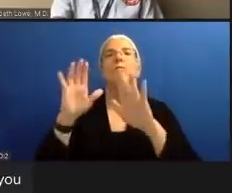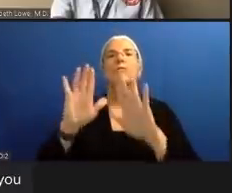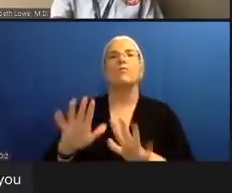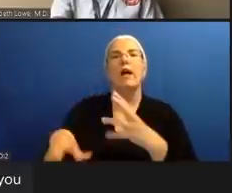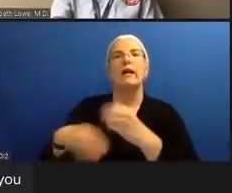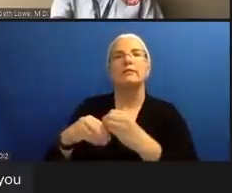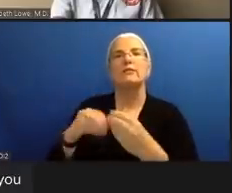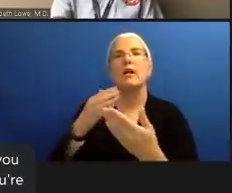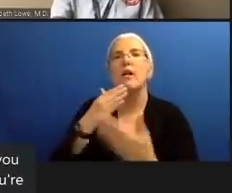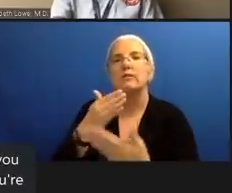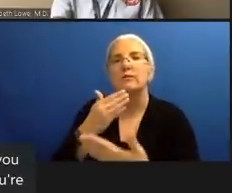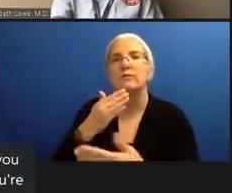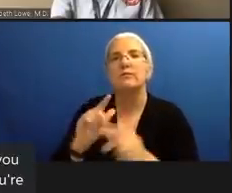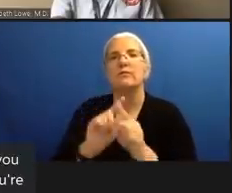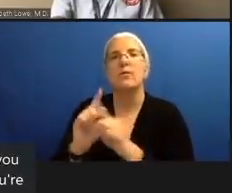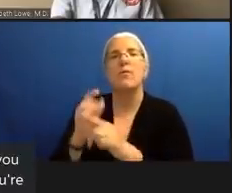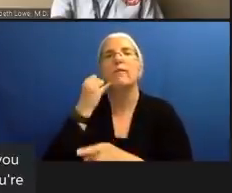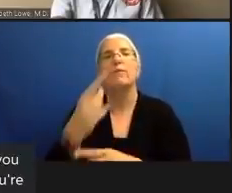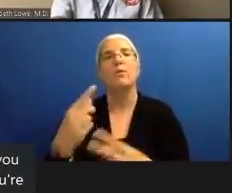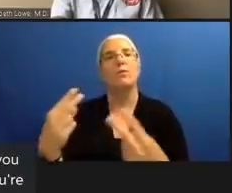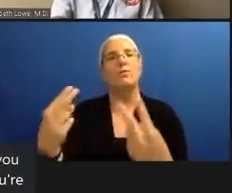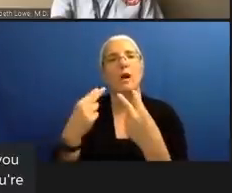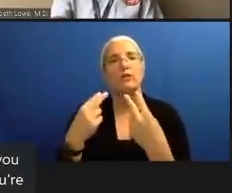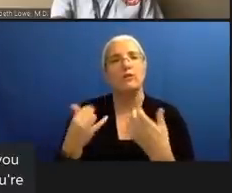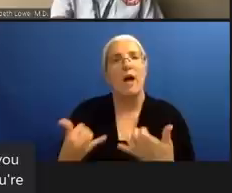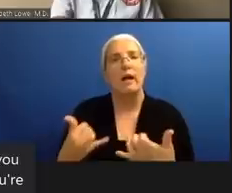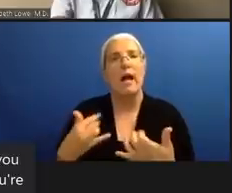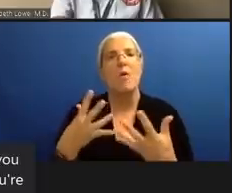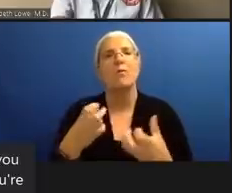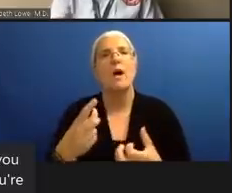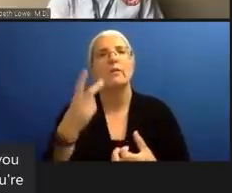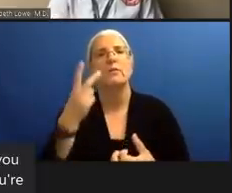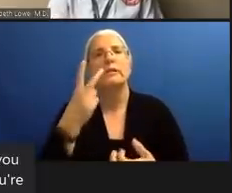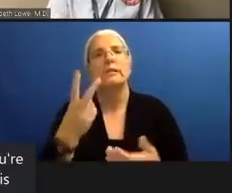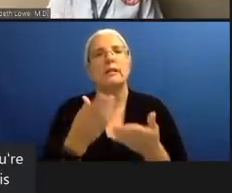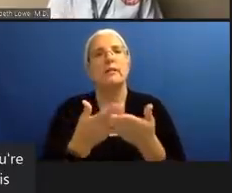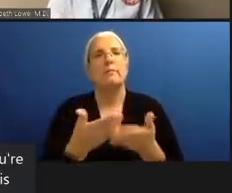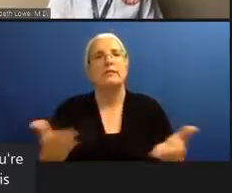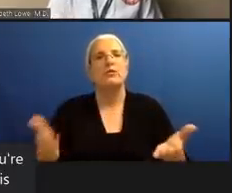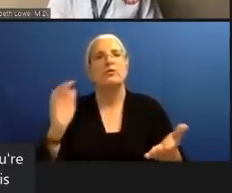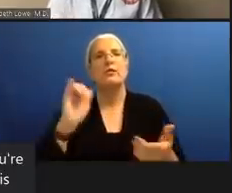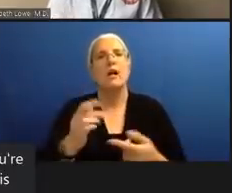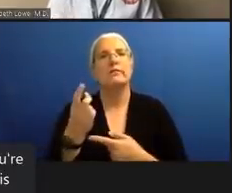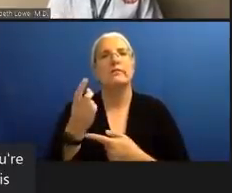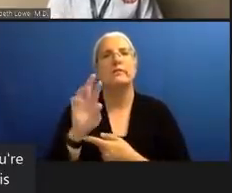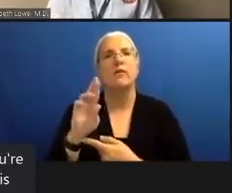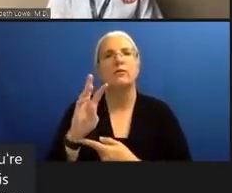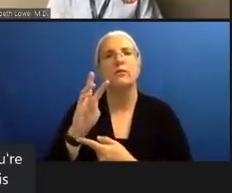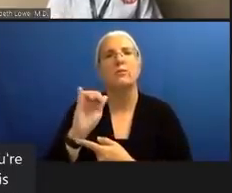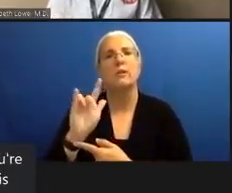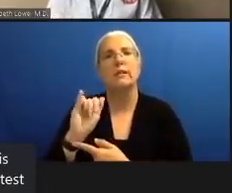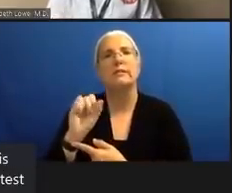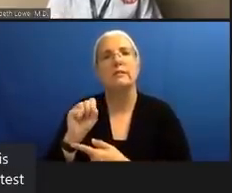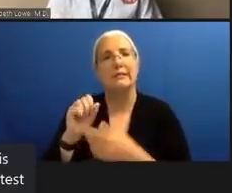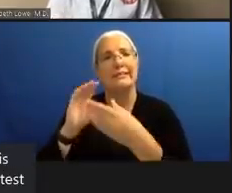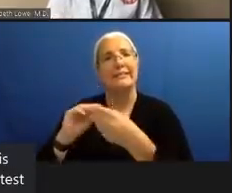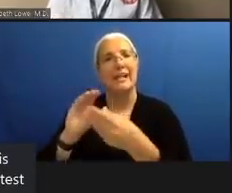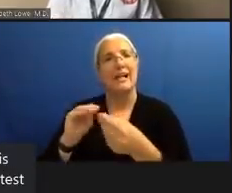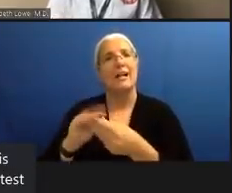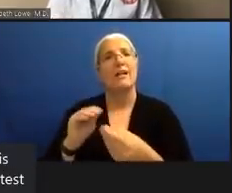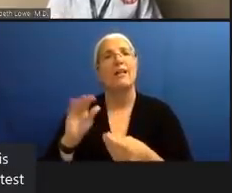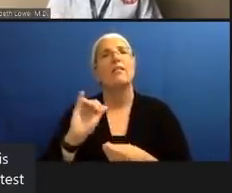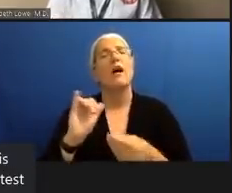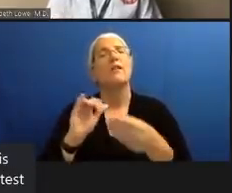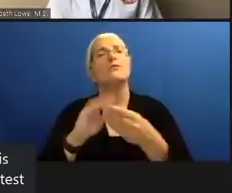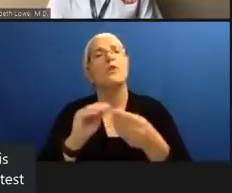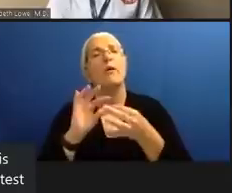in reviewing that criteria that Dr. Willis mentioned and review other information about test sites, including locations, as well